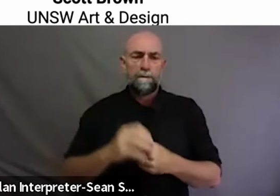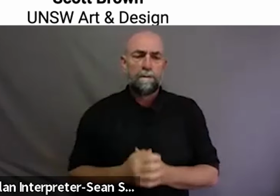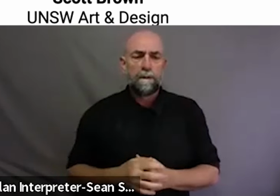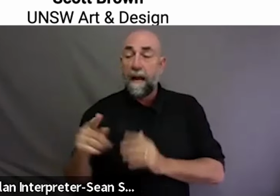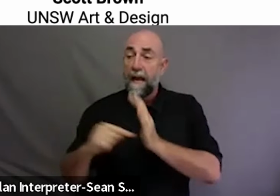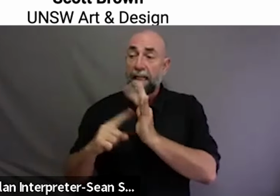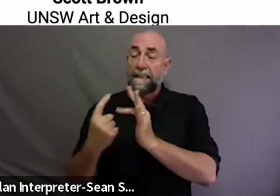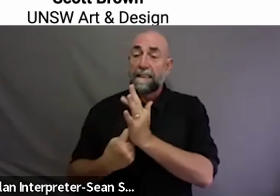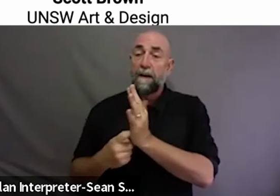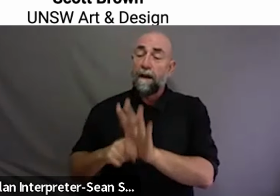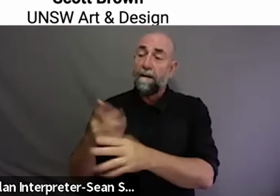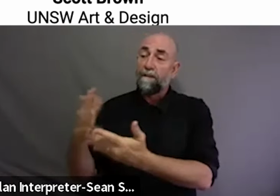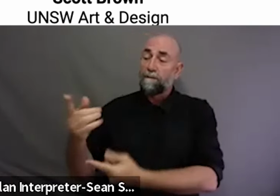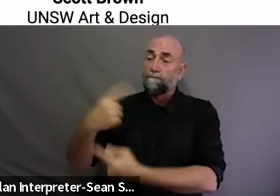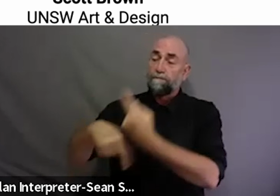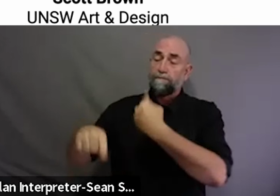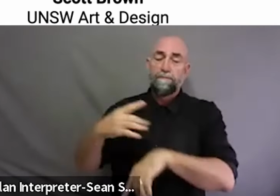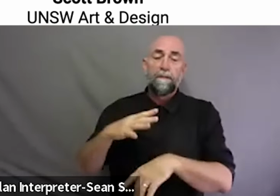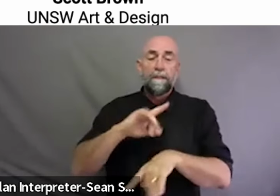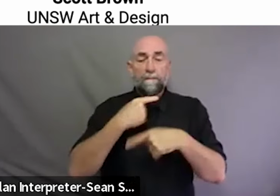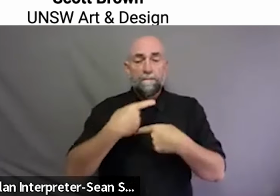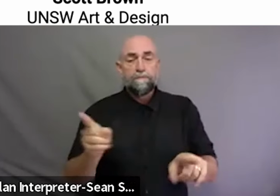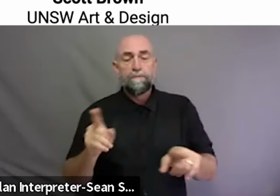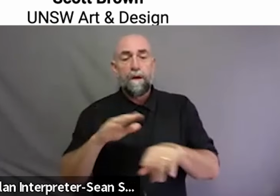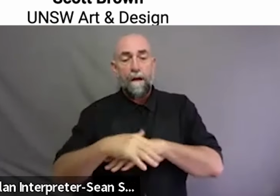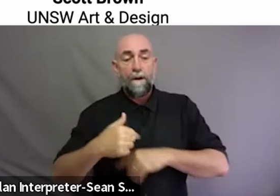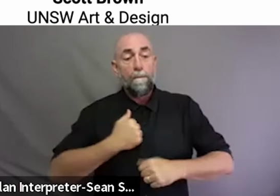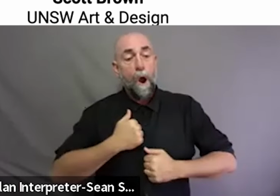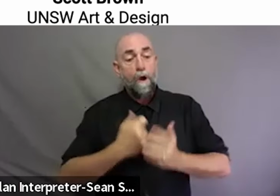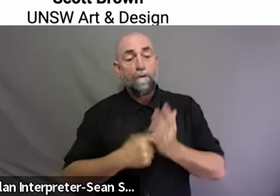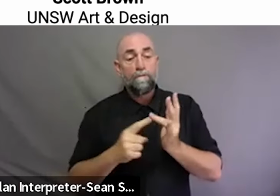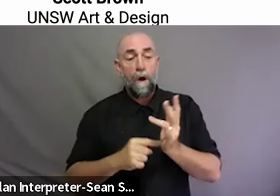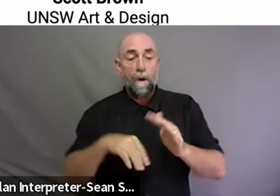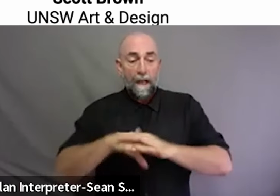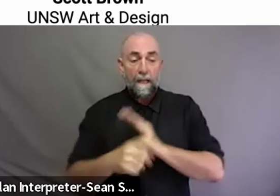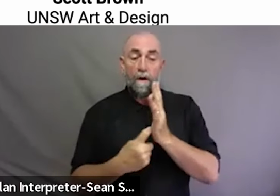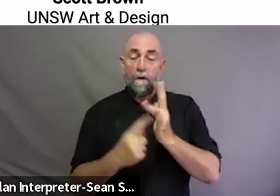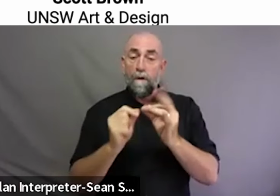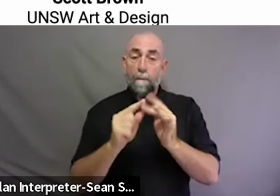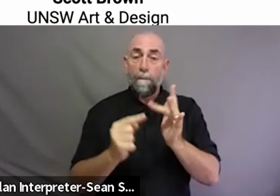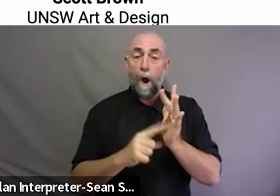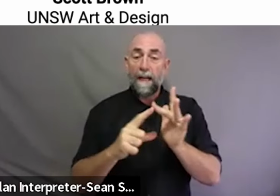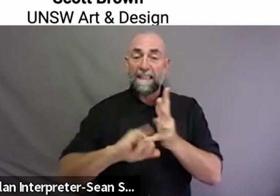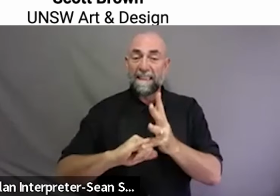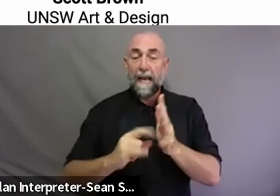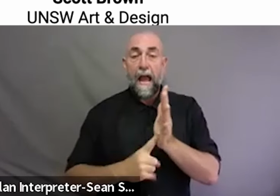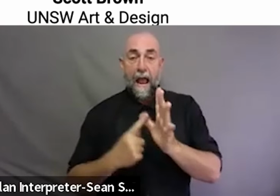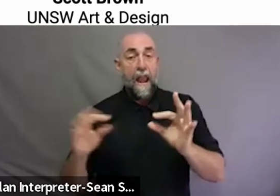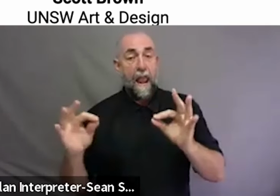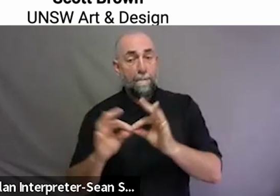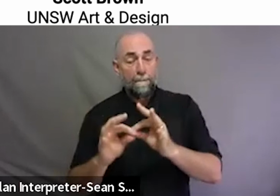have a role in the Creative Robotics Lab where I lead assistive technologies. And a lot of my research is